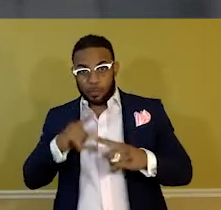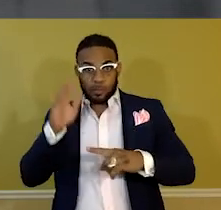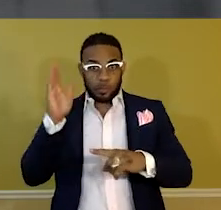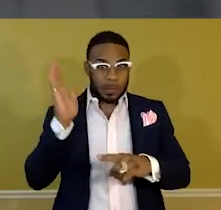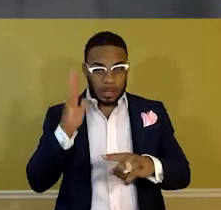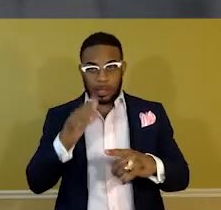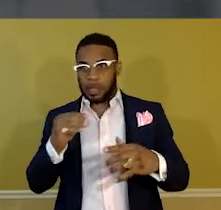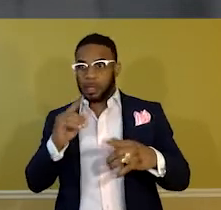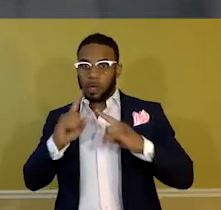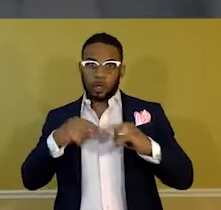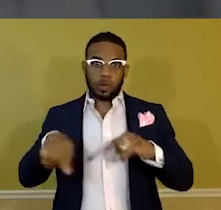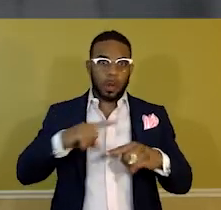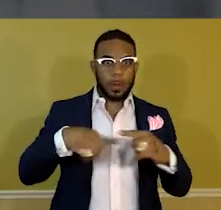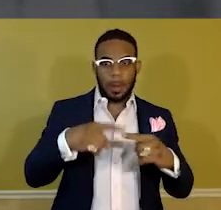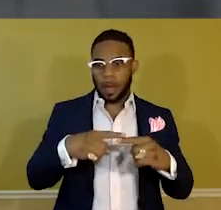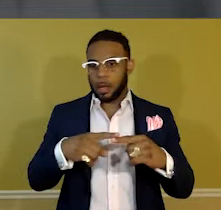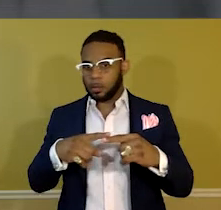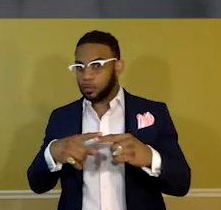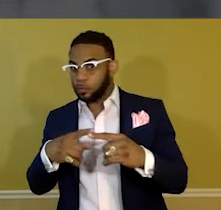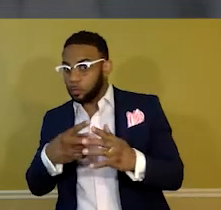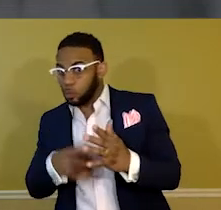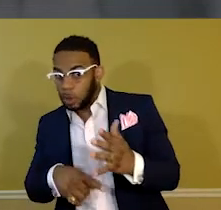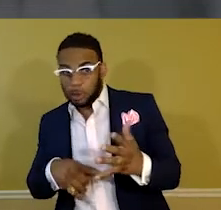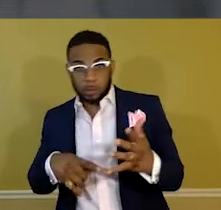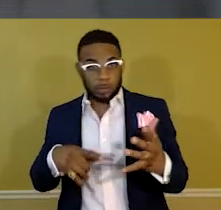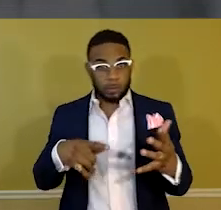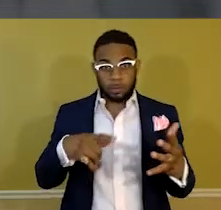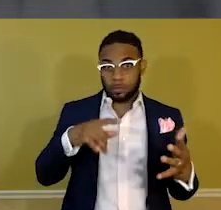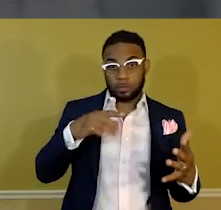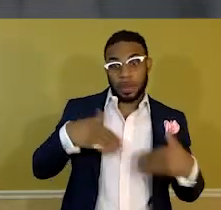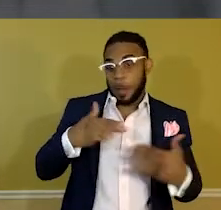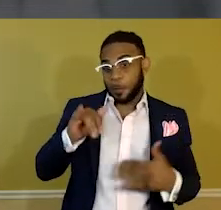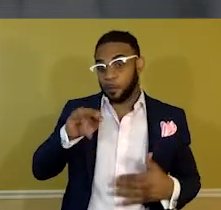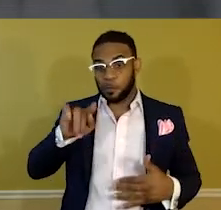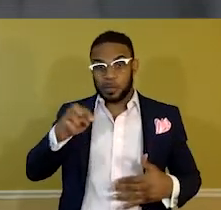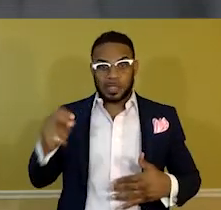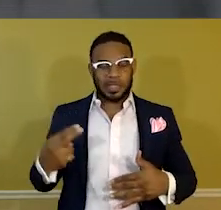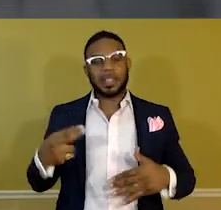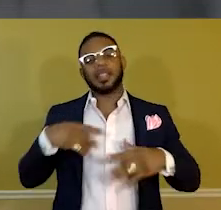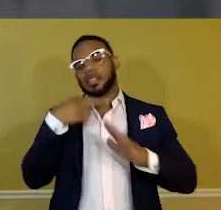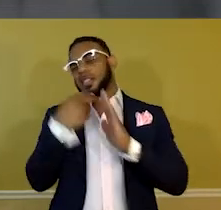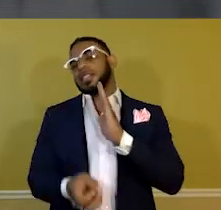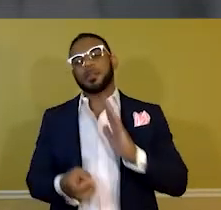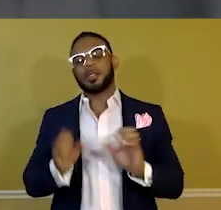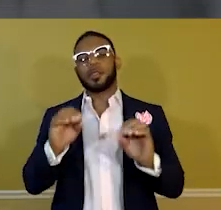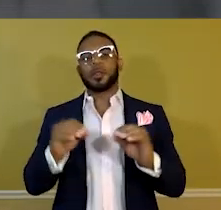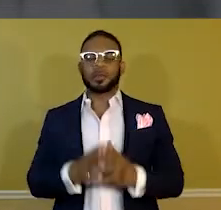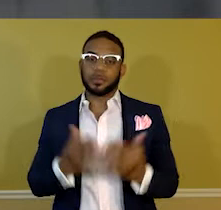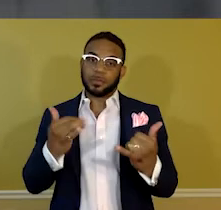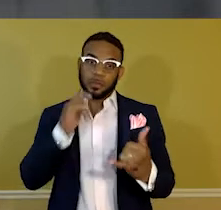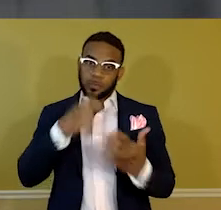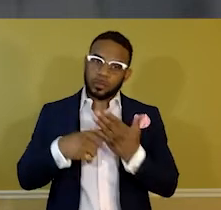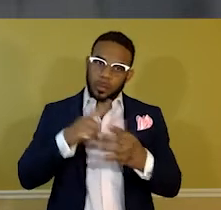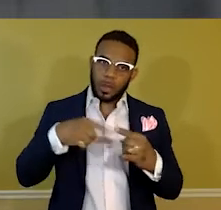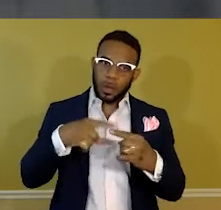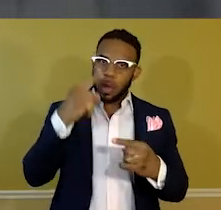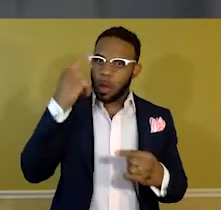and talk to you guys about UX and happy Juneteenth. So let's jump right into it. So today we're going to be